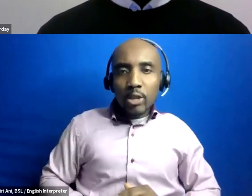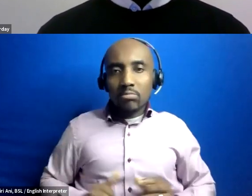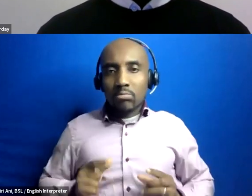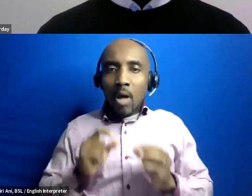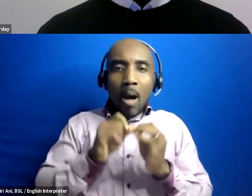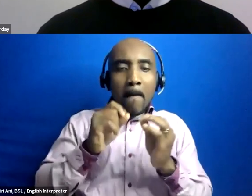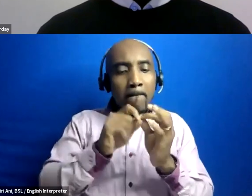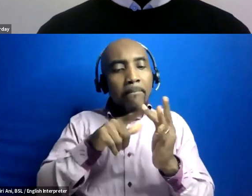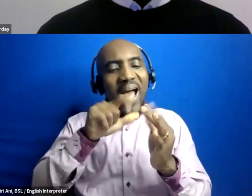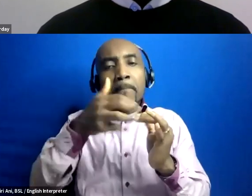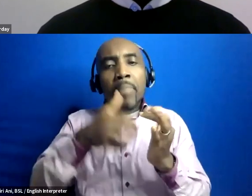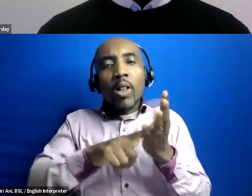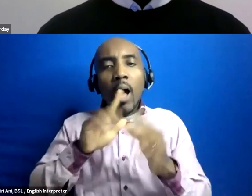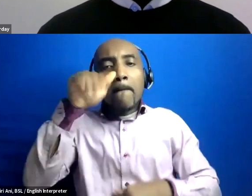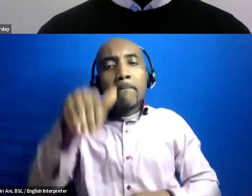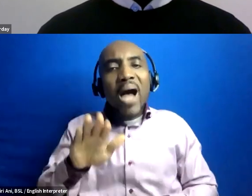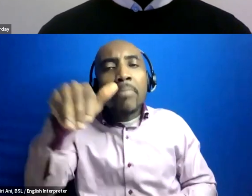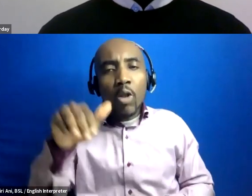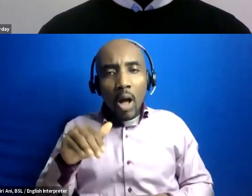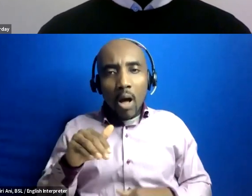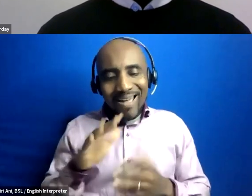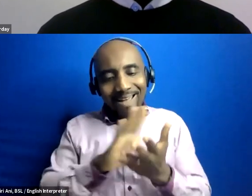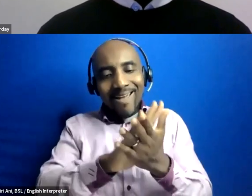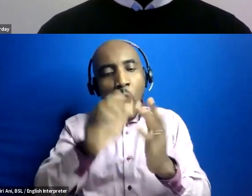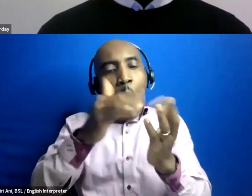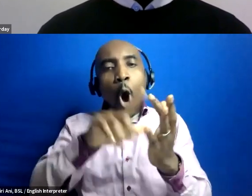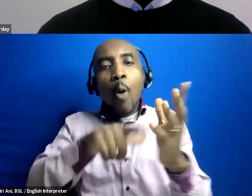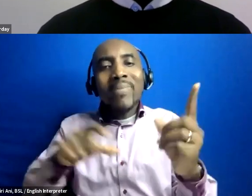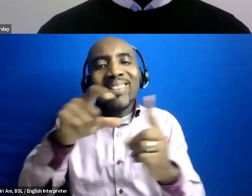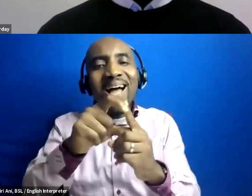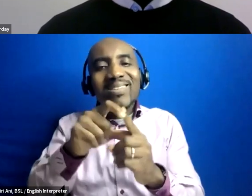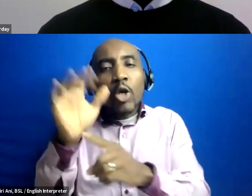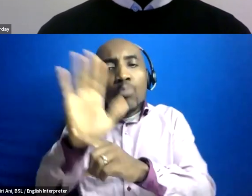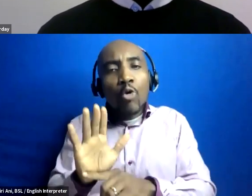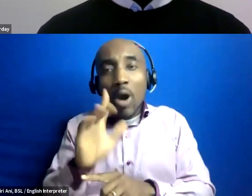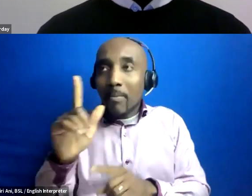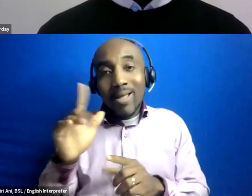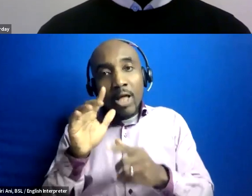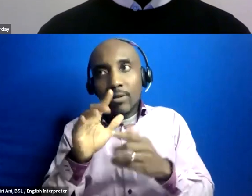lead character made bipolar sexy. But psychosis remains